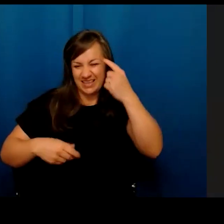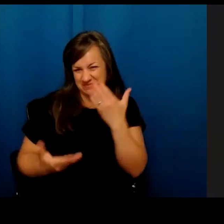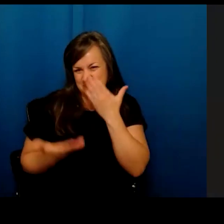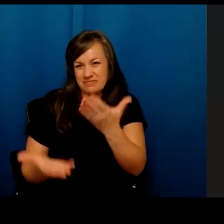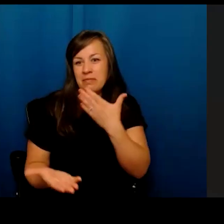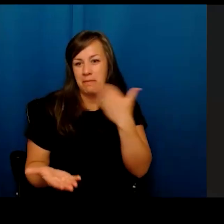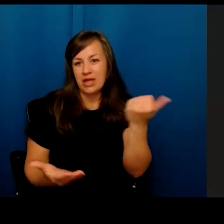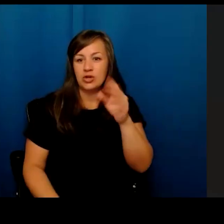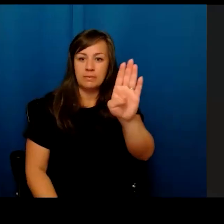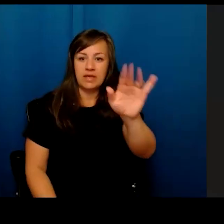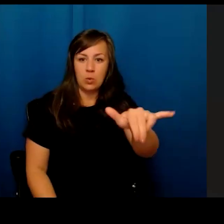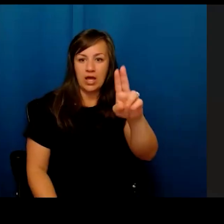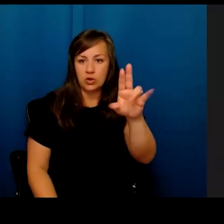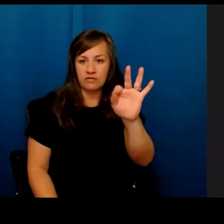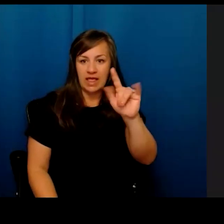Just do that.